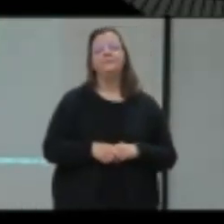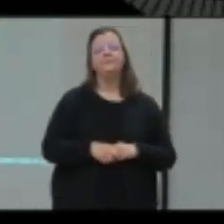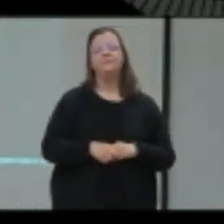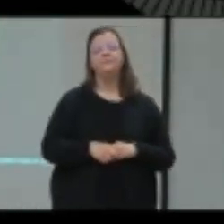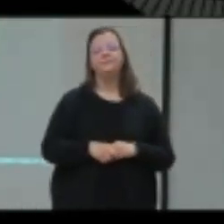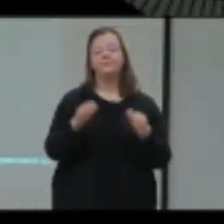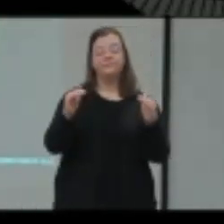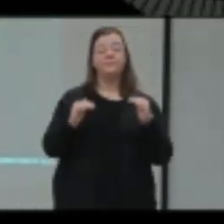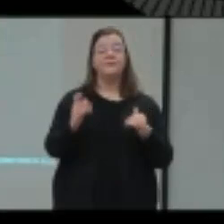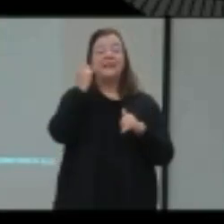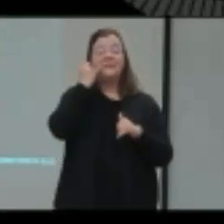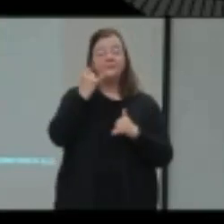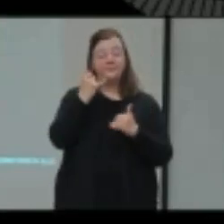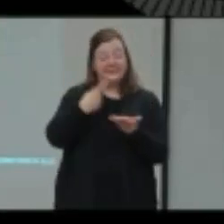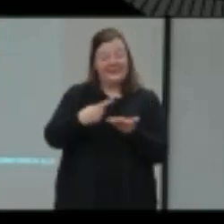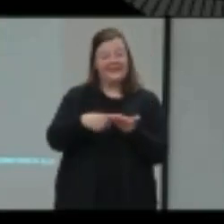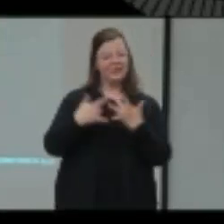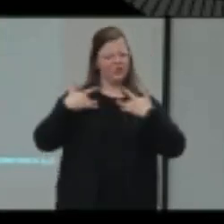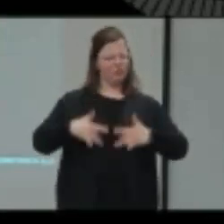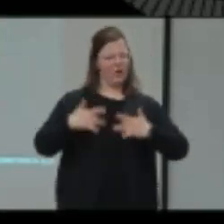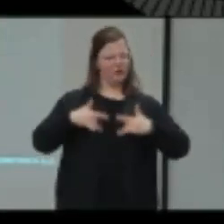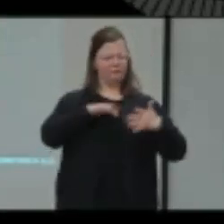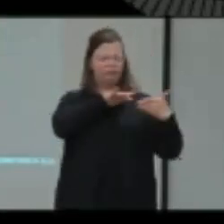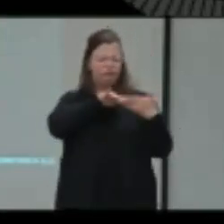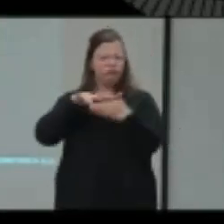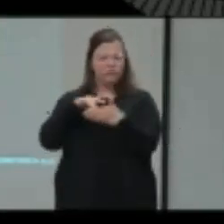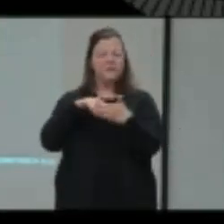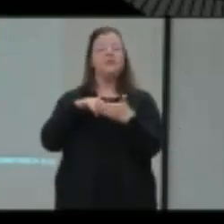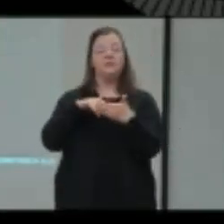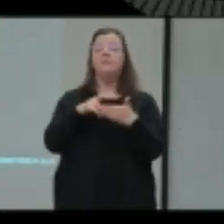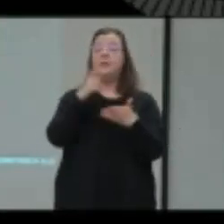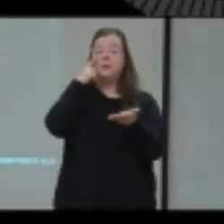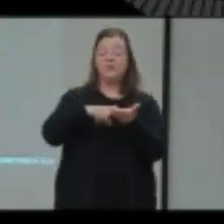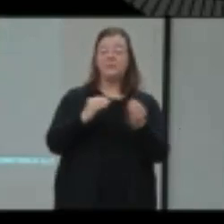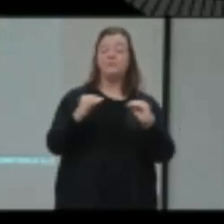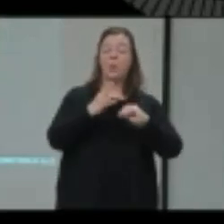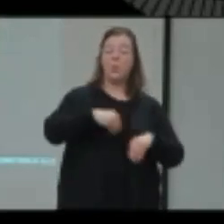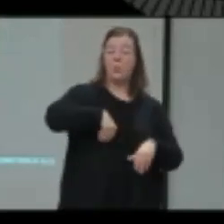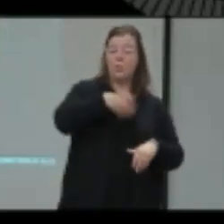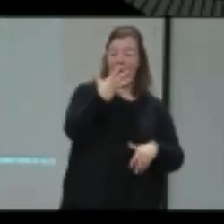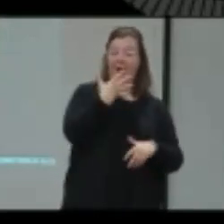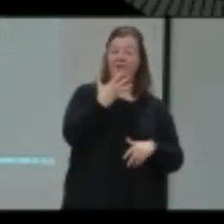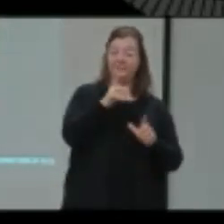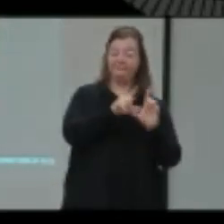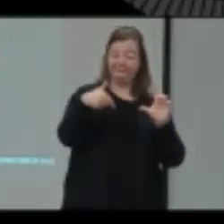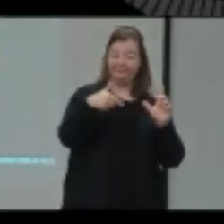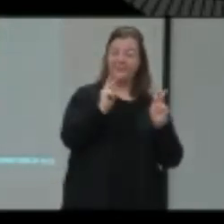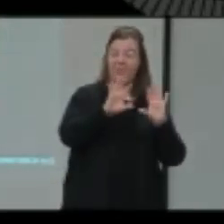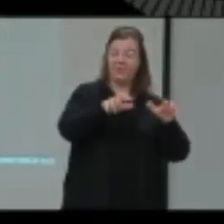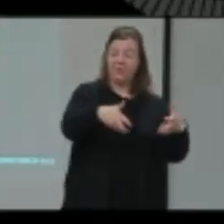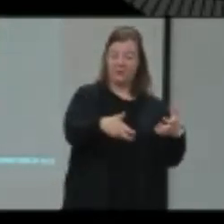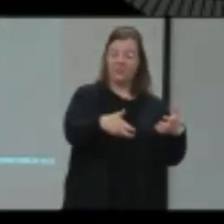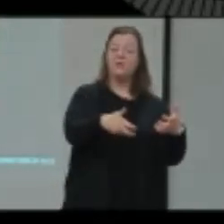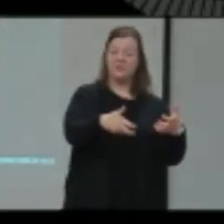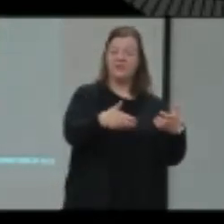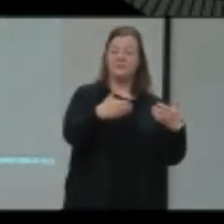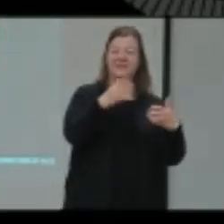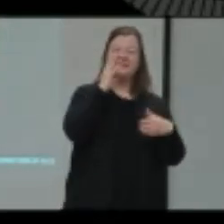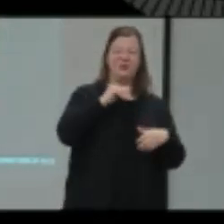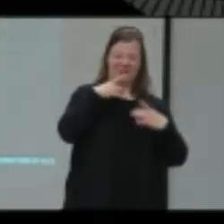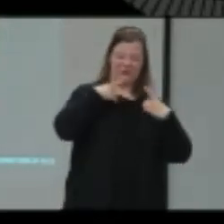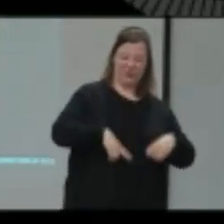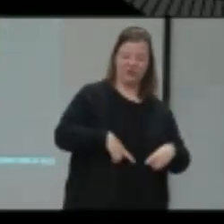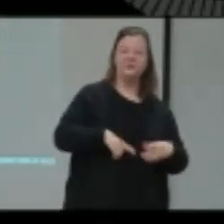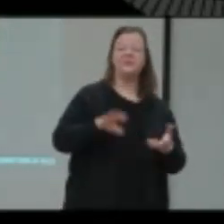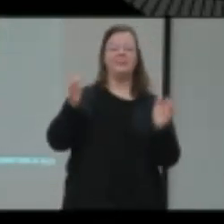When they looked at rates of depression, they found that more white, queer, and trans folks I reported having depression